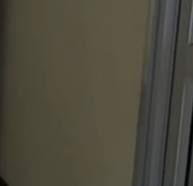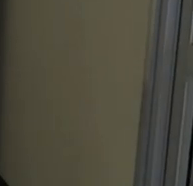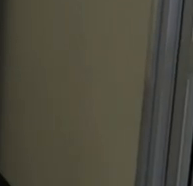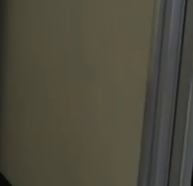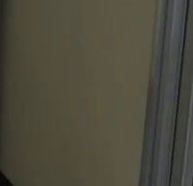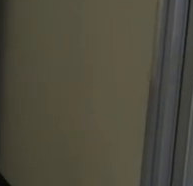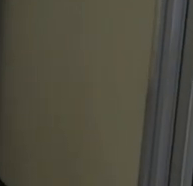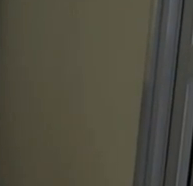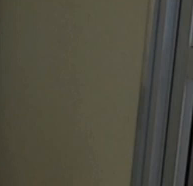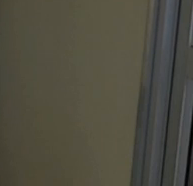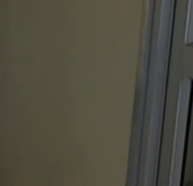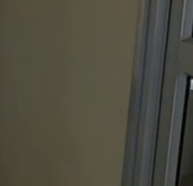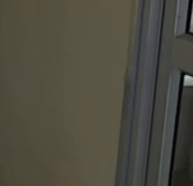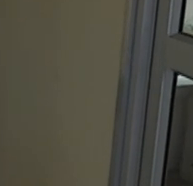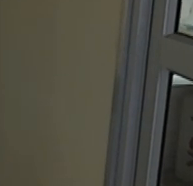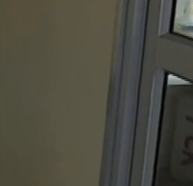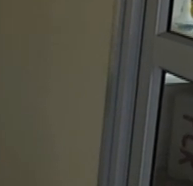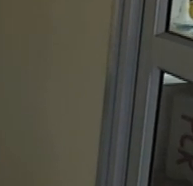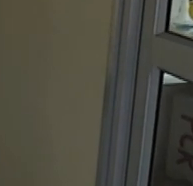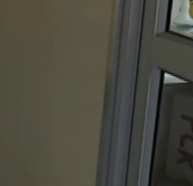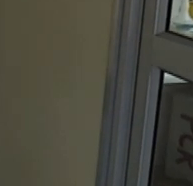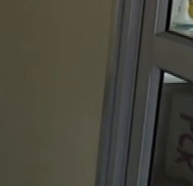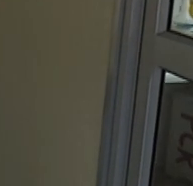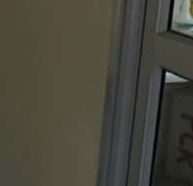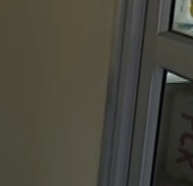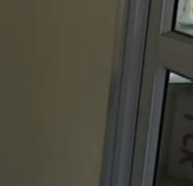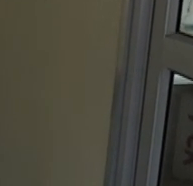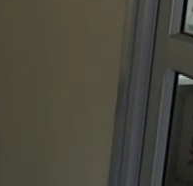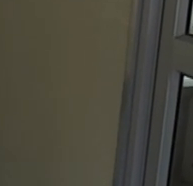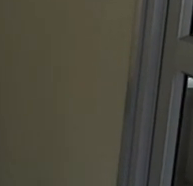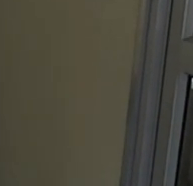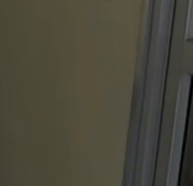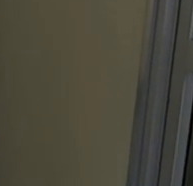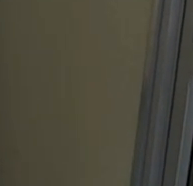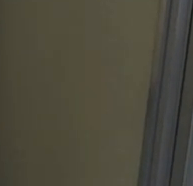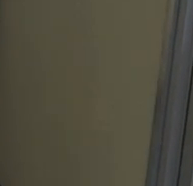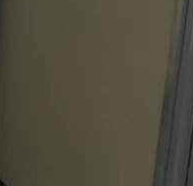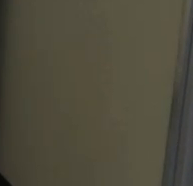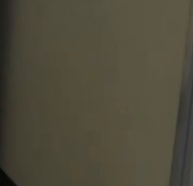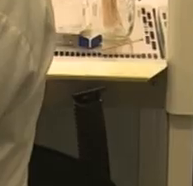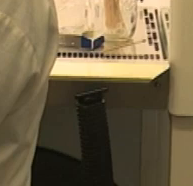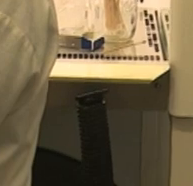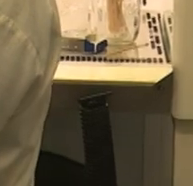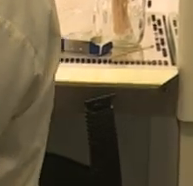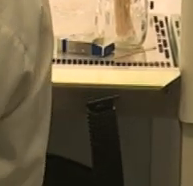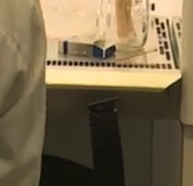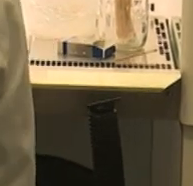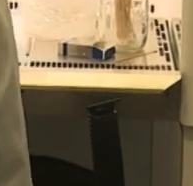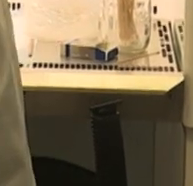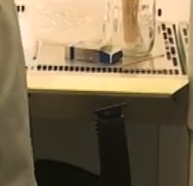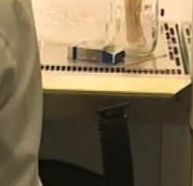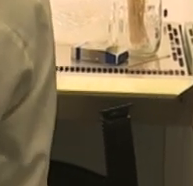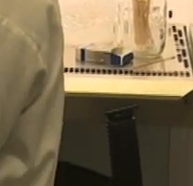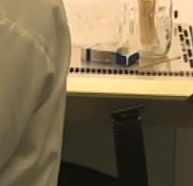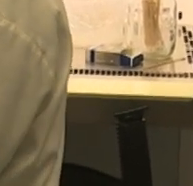A total of 346 people were admitted into mandatory quarantine facilities, of which 6 people